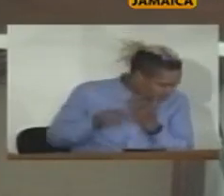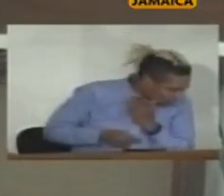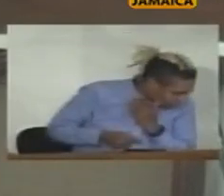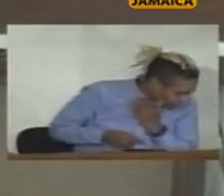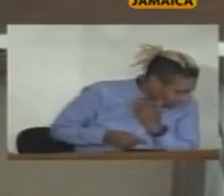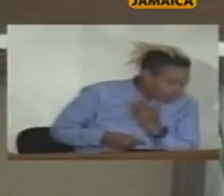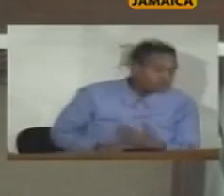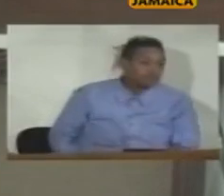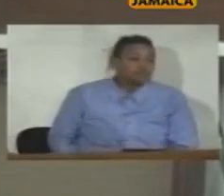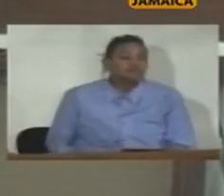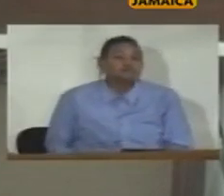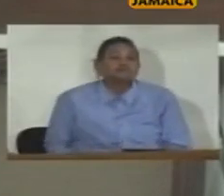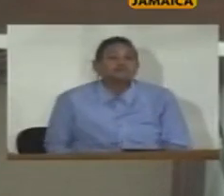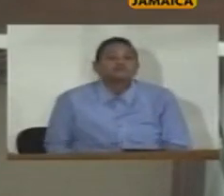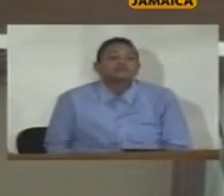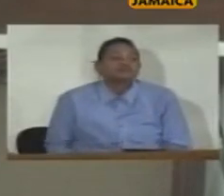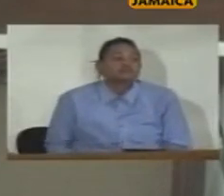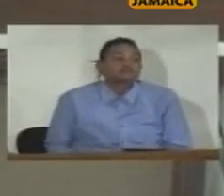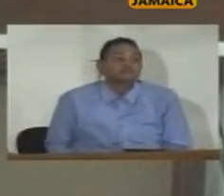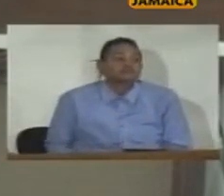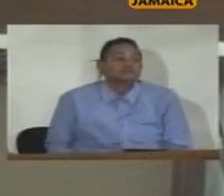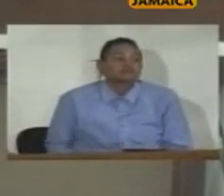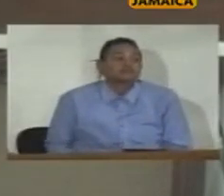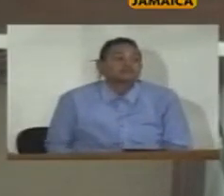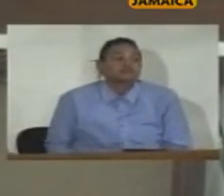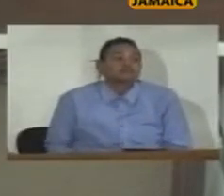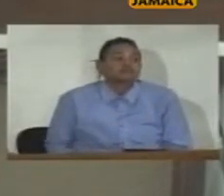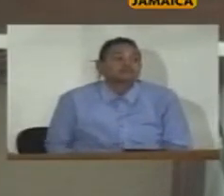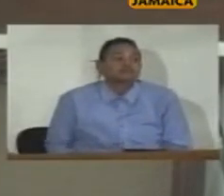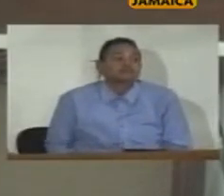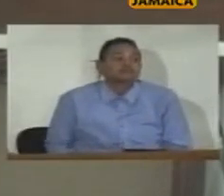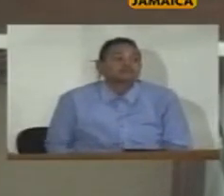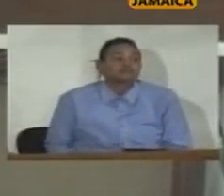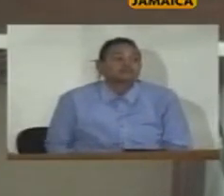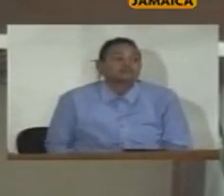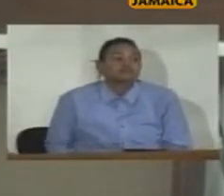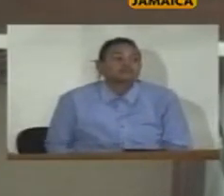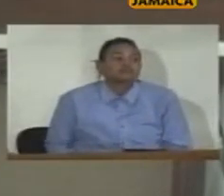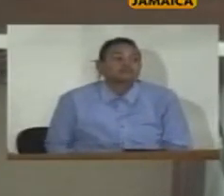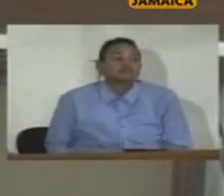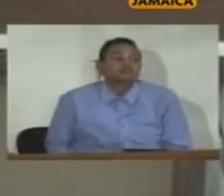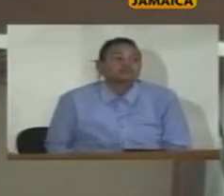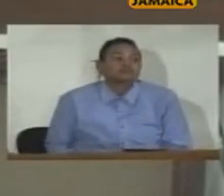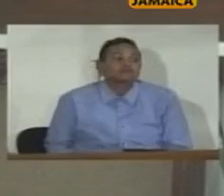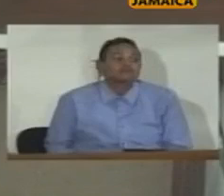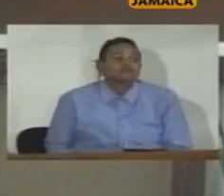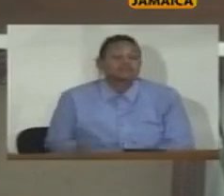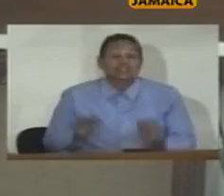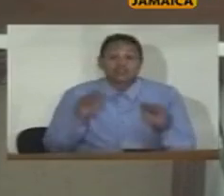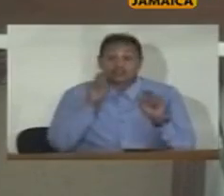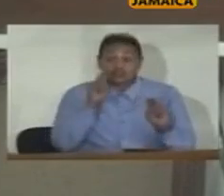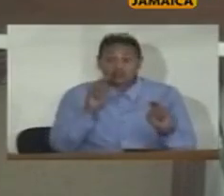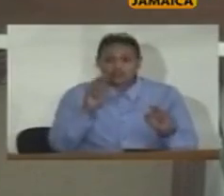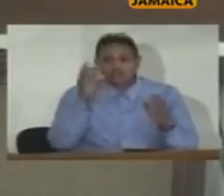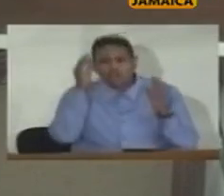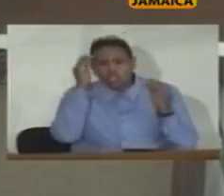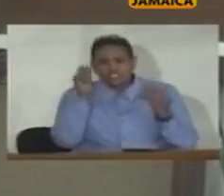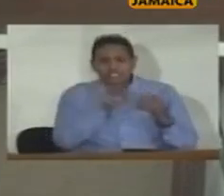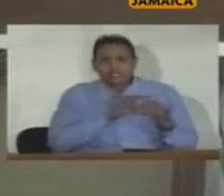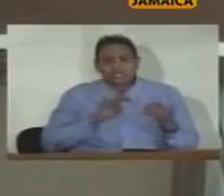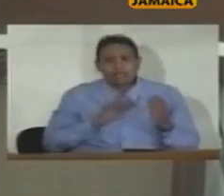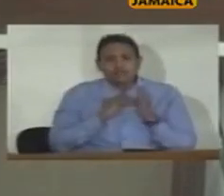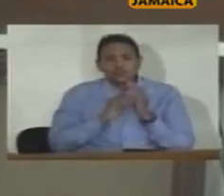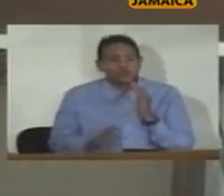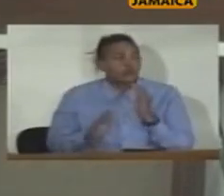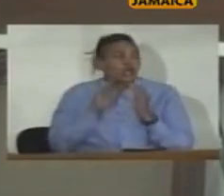that have been taken to address the concerns of the staff and the students at the college regarding the issue of